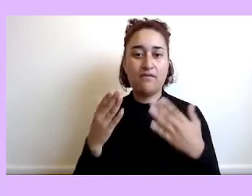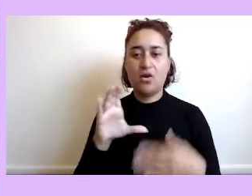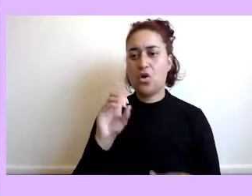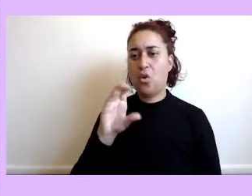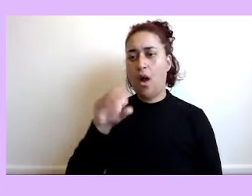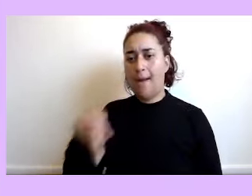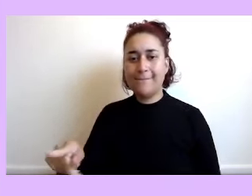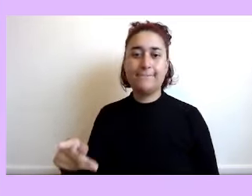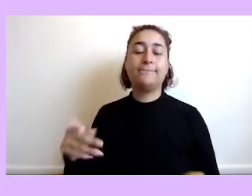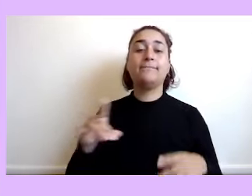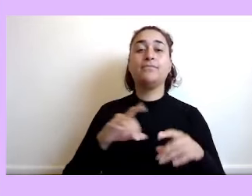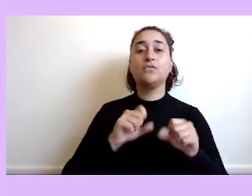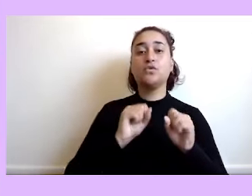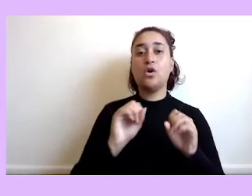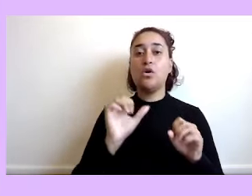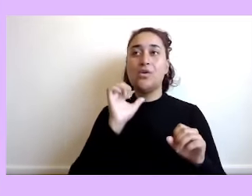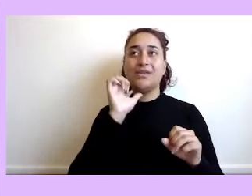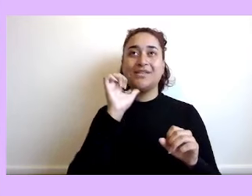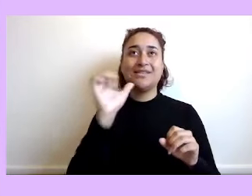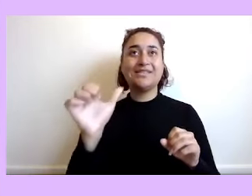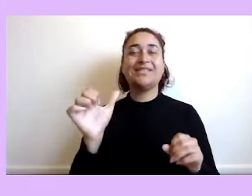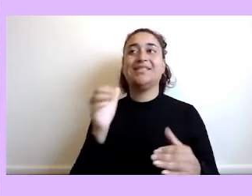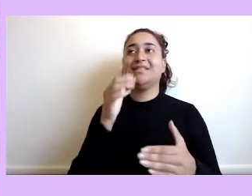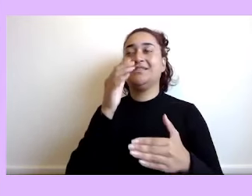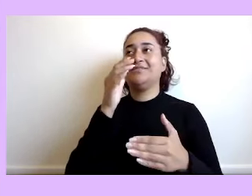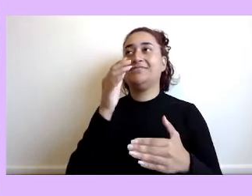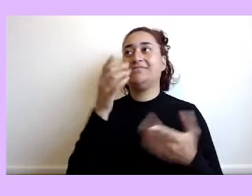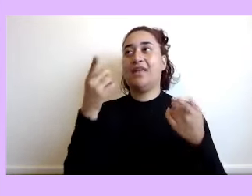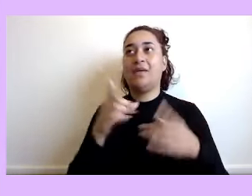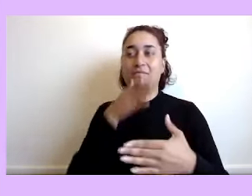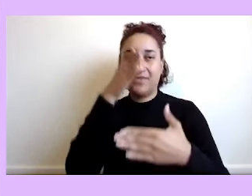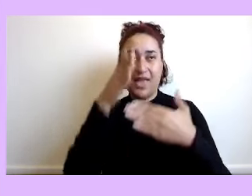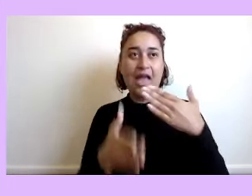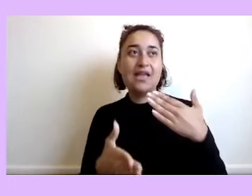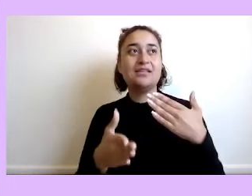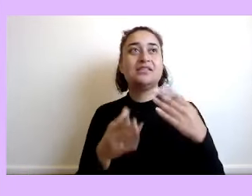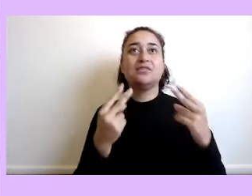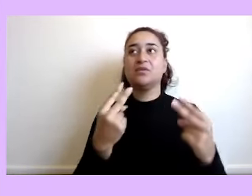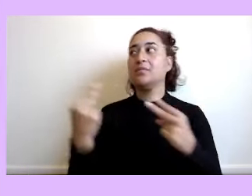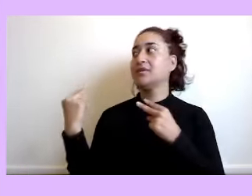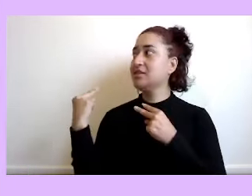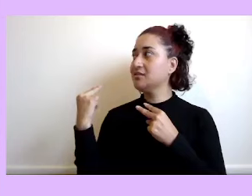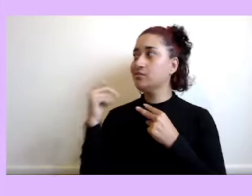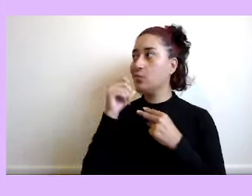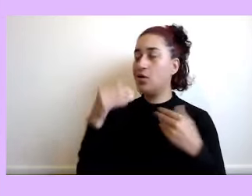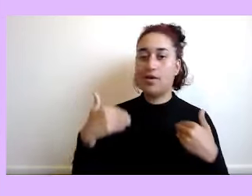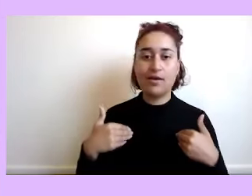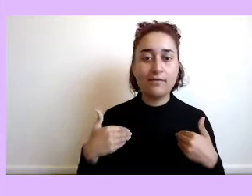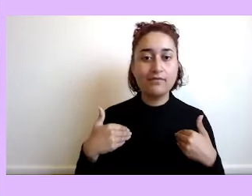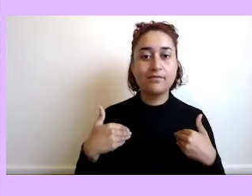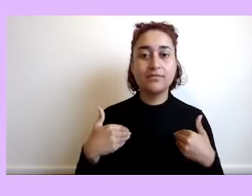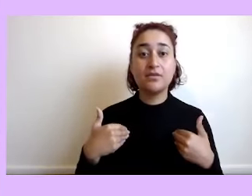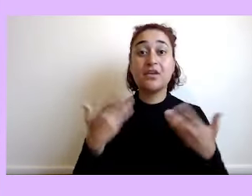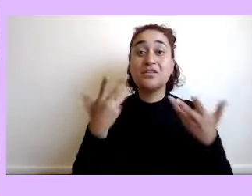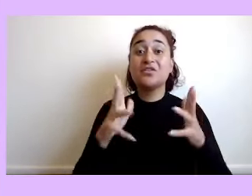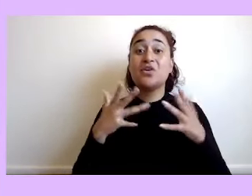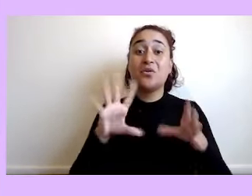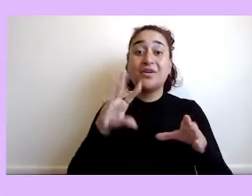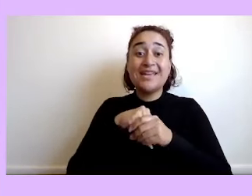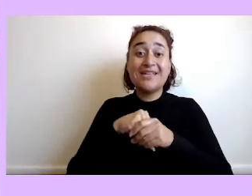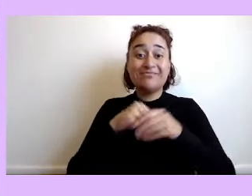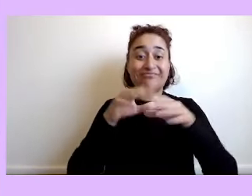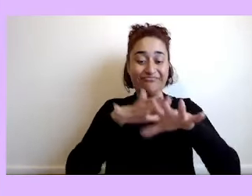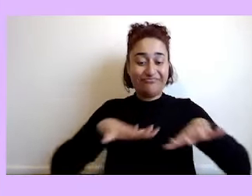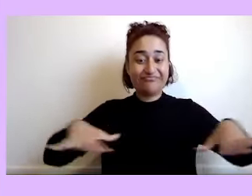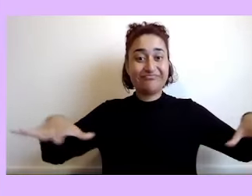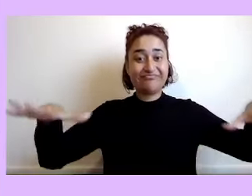that so that it doesn't get to the end of looking up and saying we don't have, because it's already housed within. So